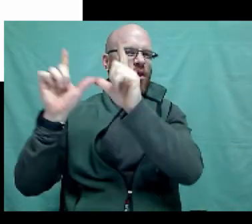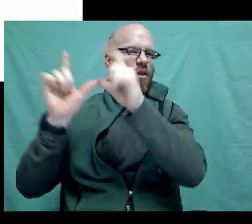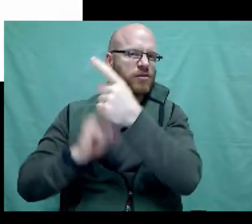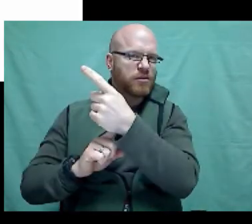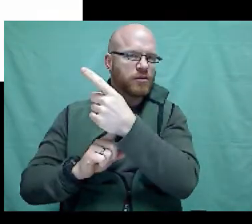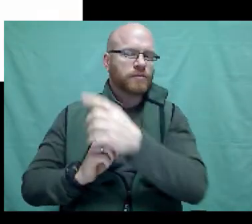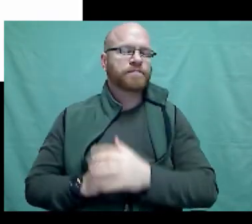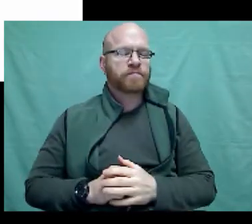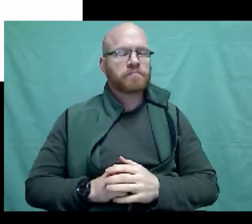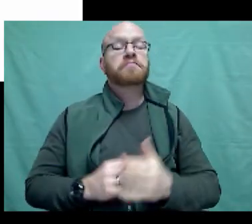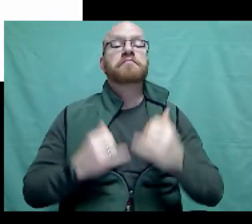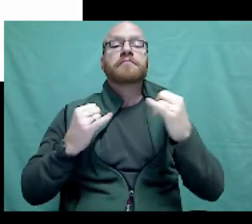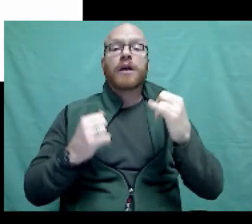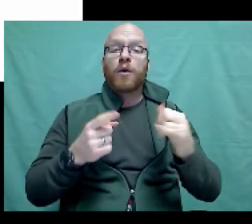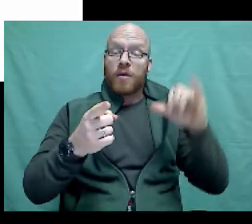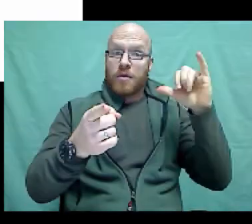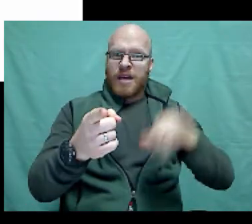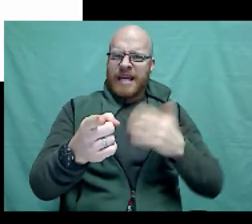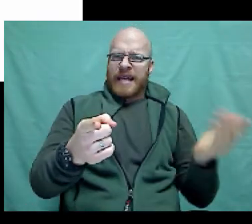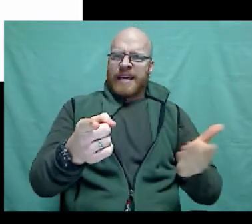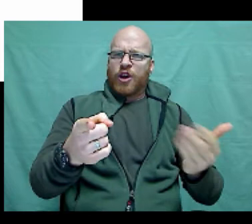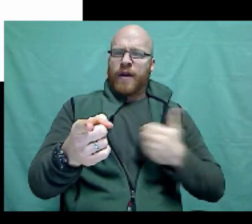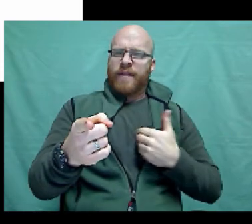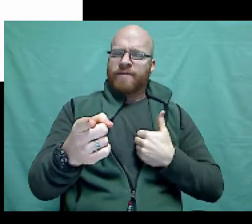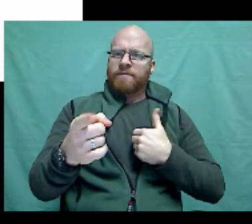back to your previous vlogs in this series.